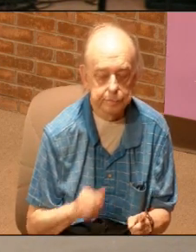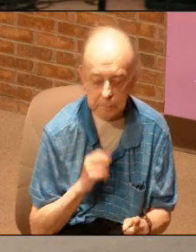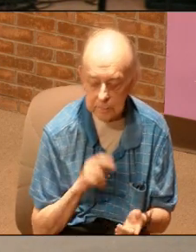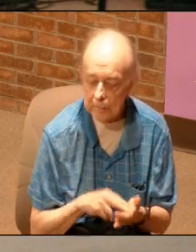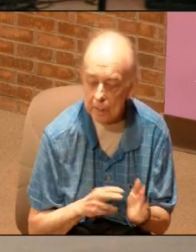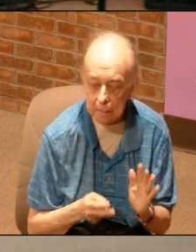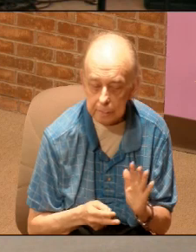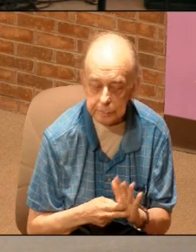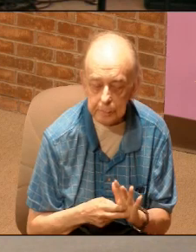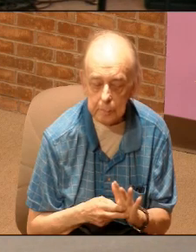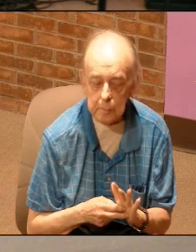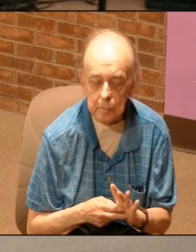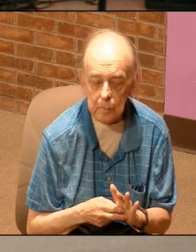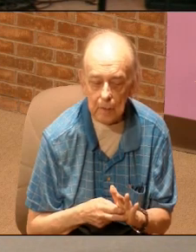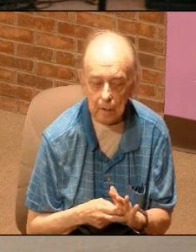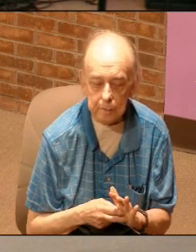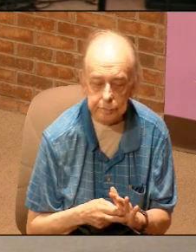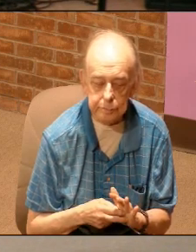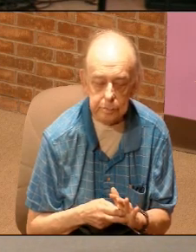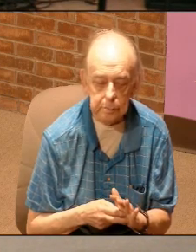doesn't mean